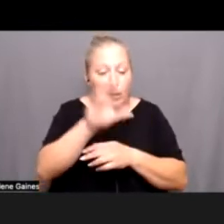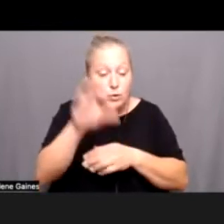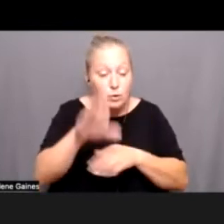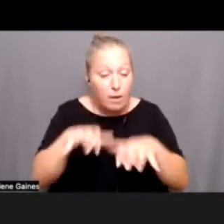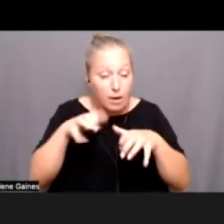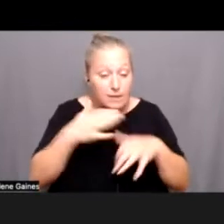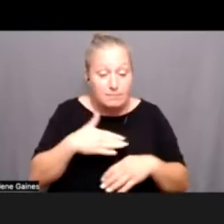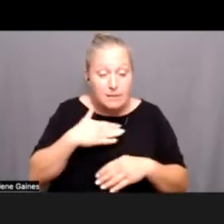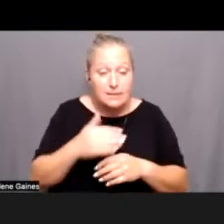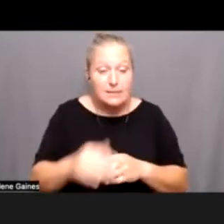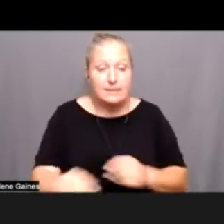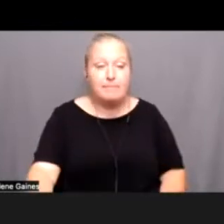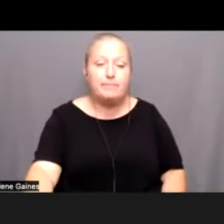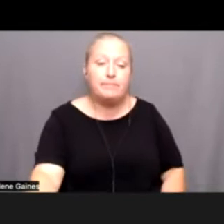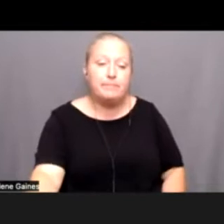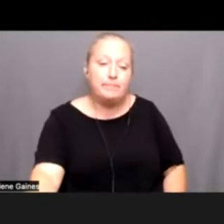please?